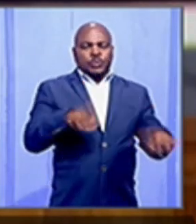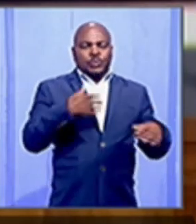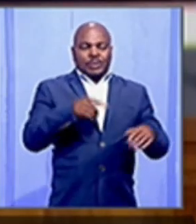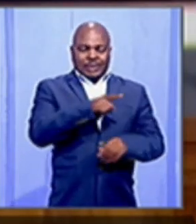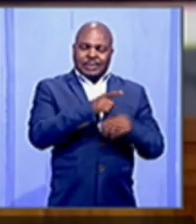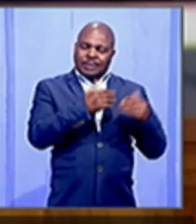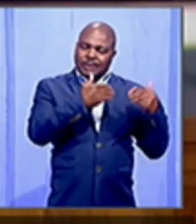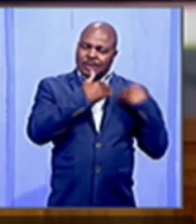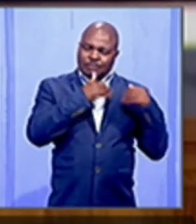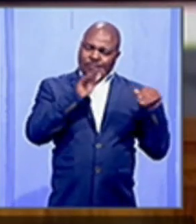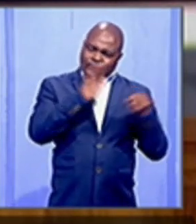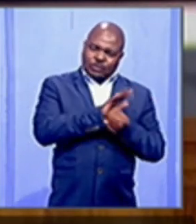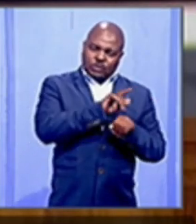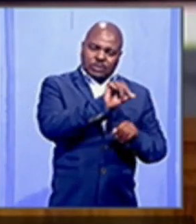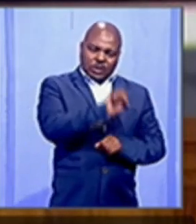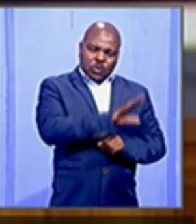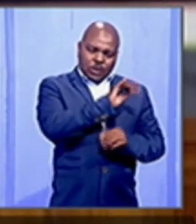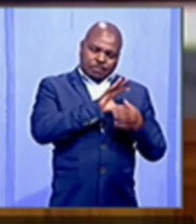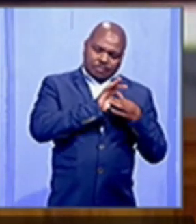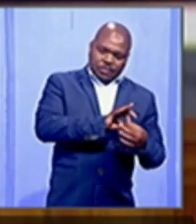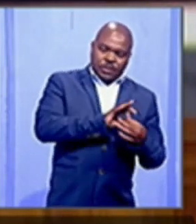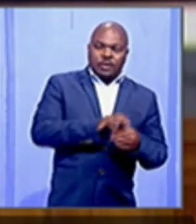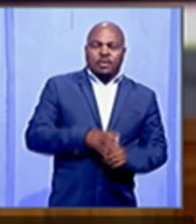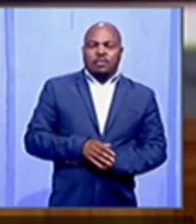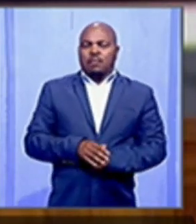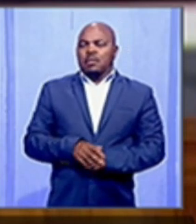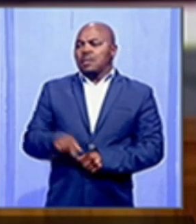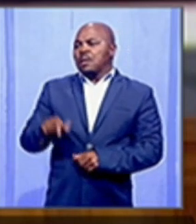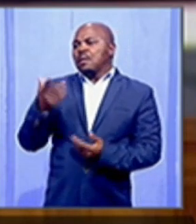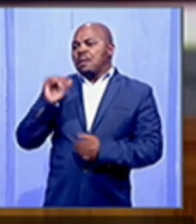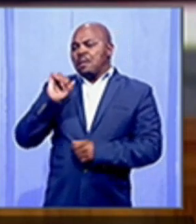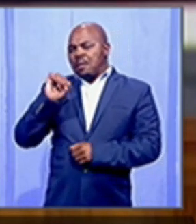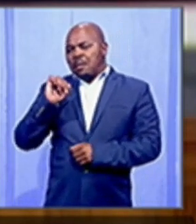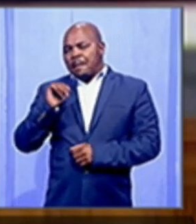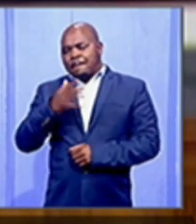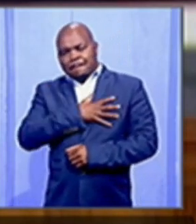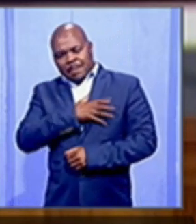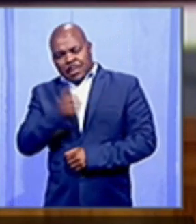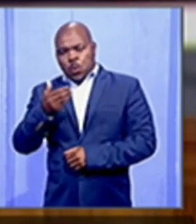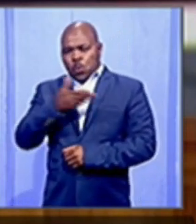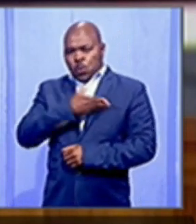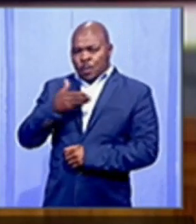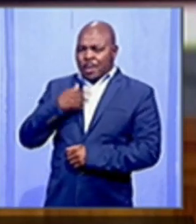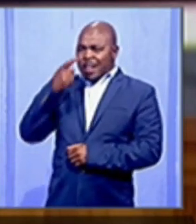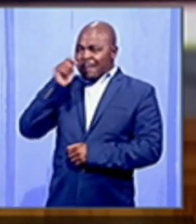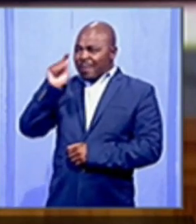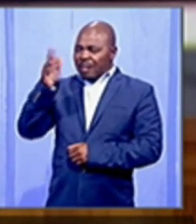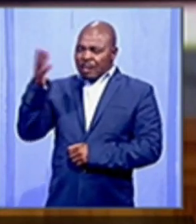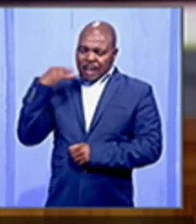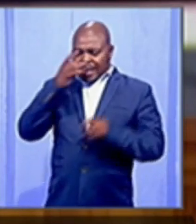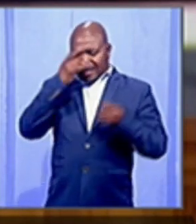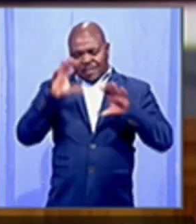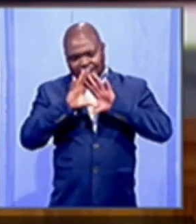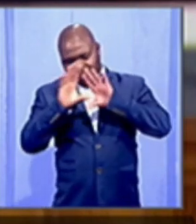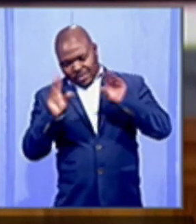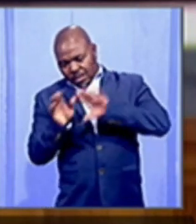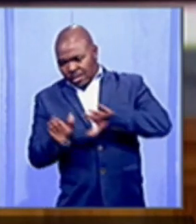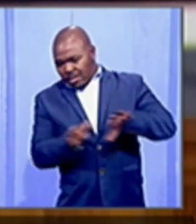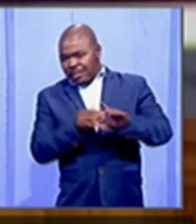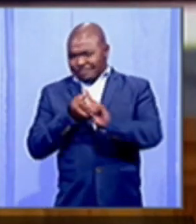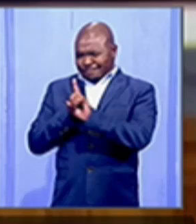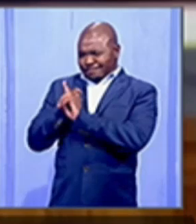responsibility to bring back home the remains of our brave men and women who sacrificed